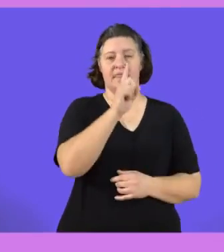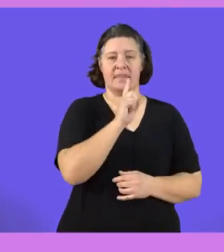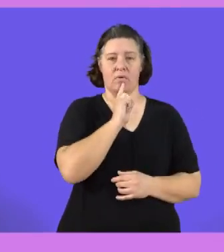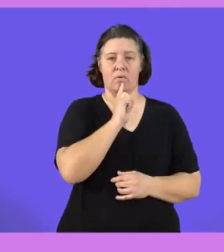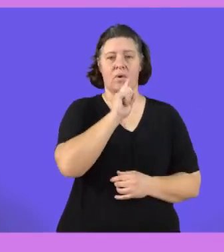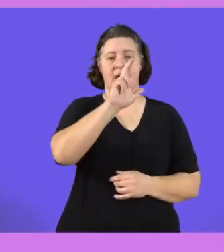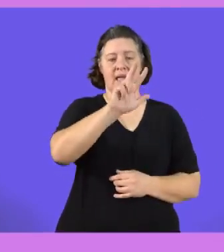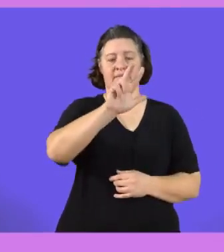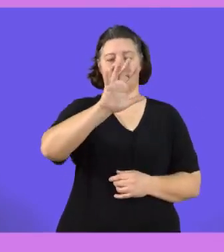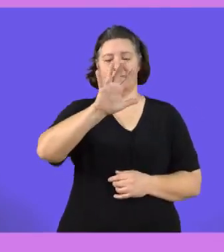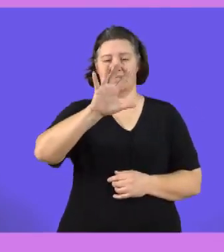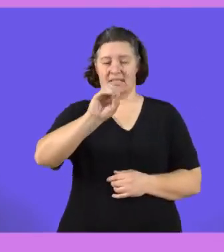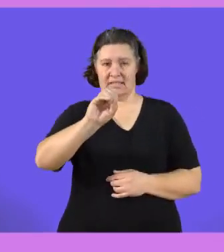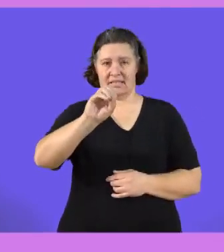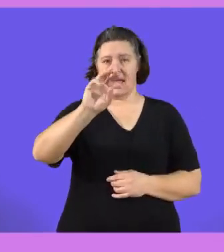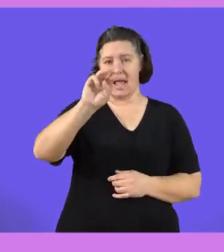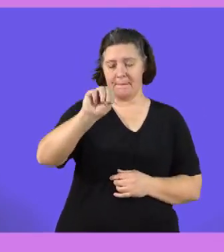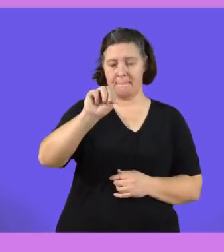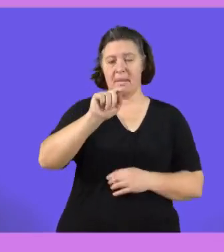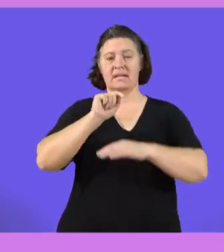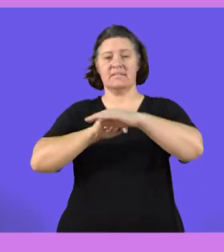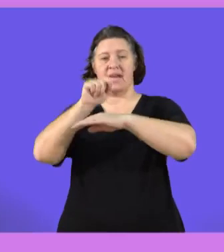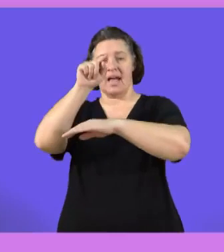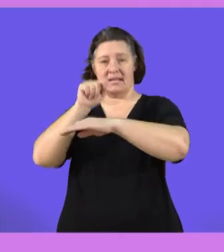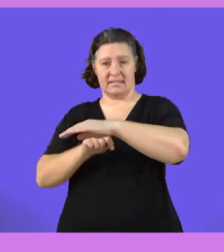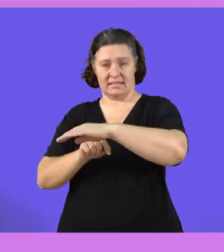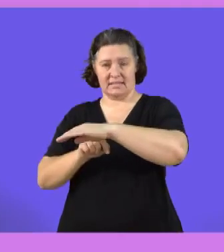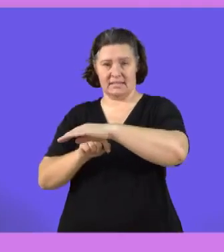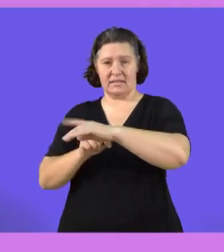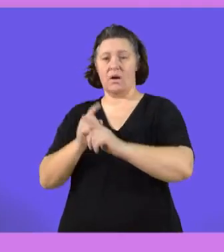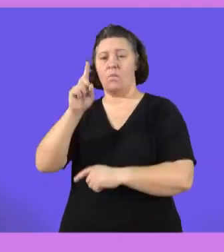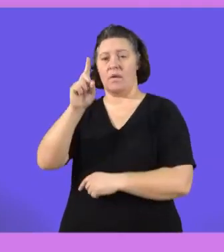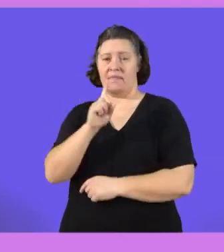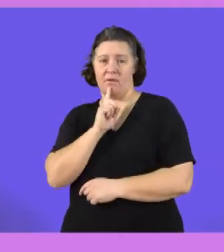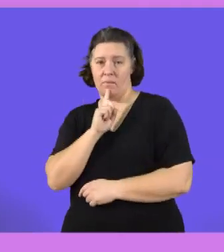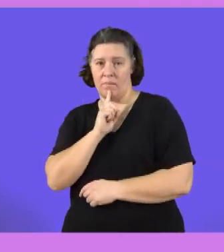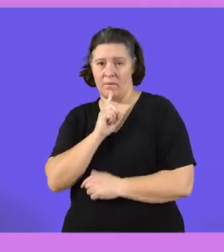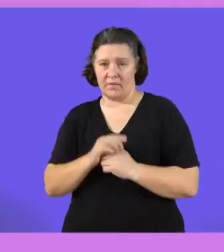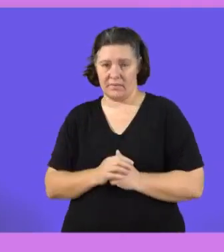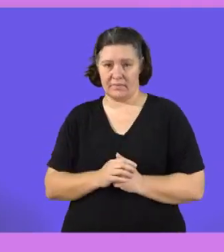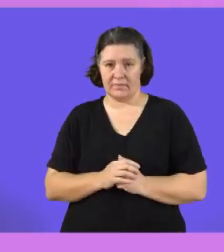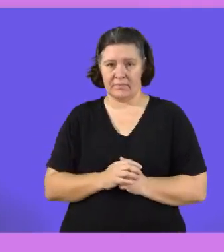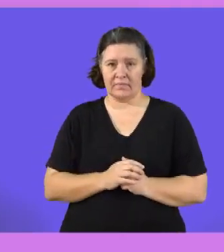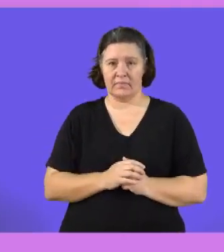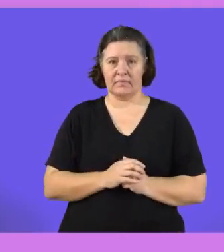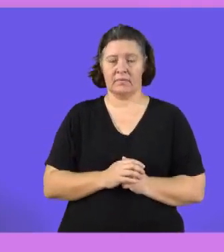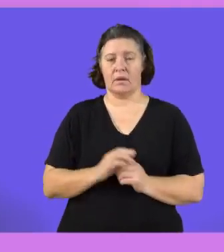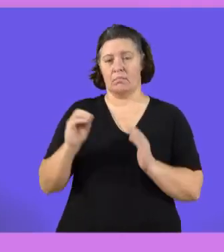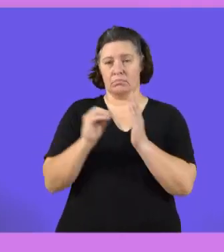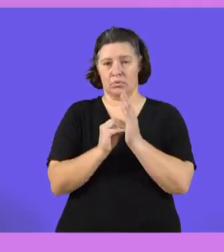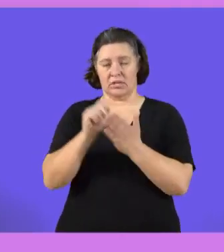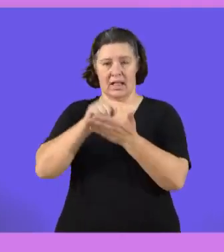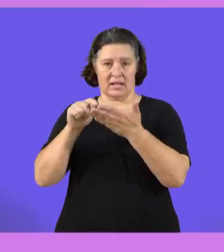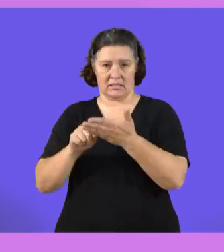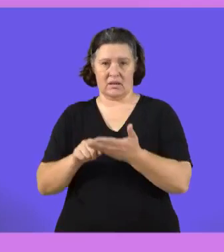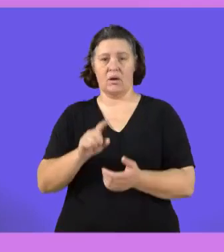the 1,850 meters and I'll divide that by 1,000, right? So if I press that in on